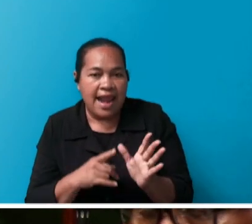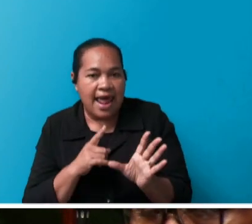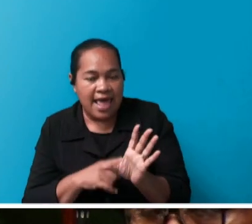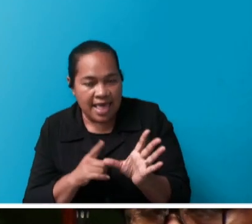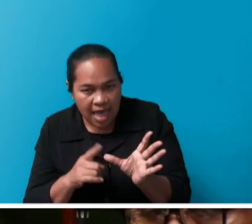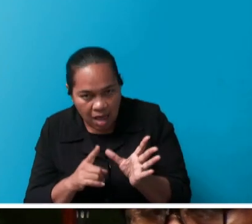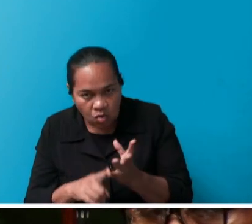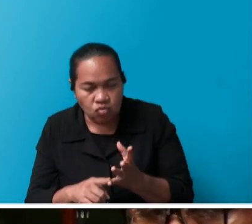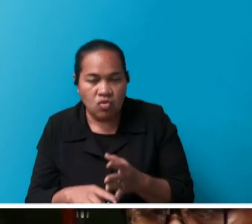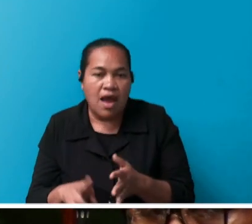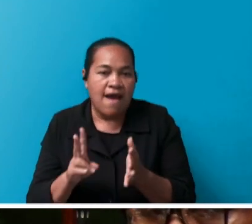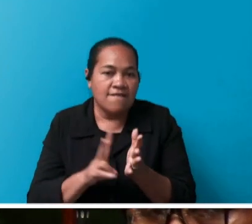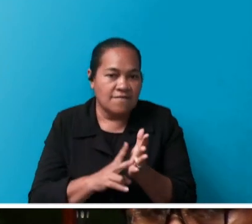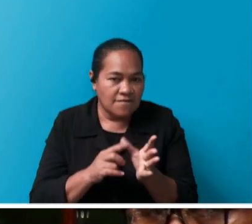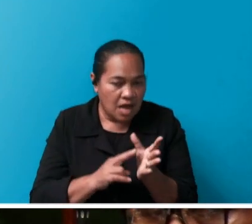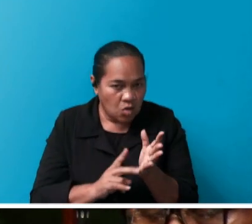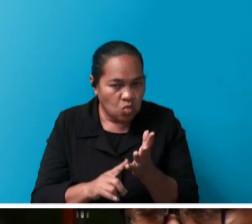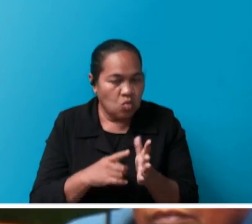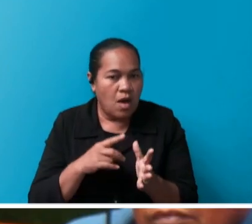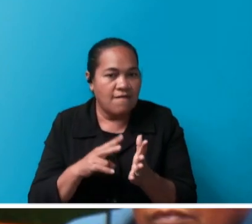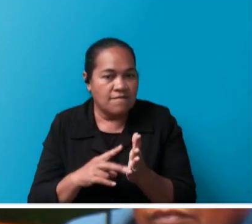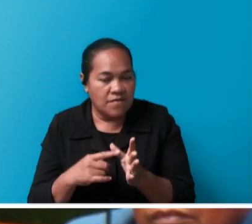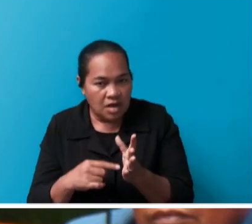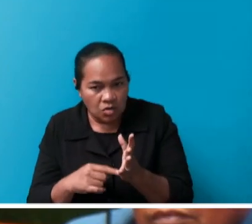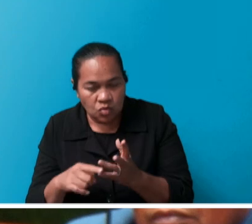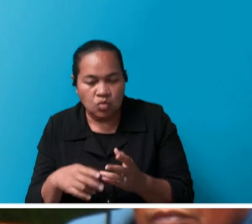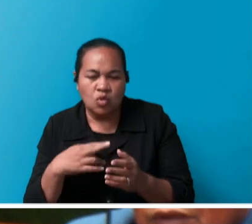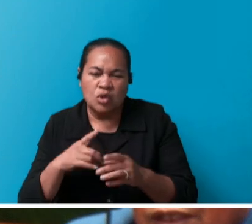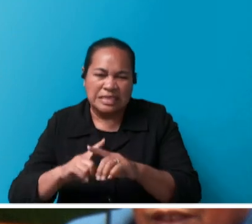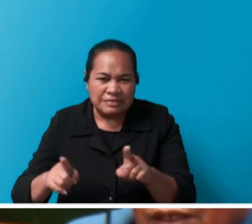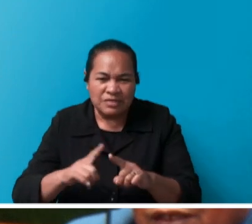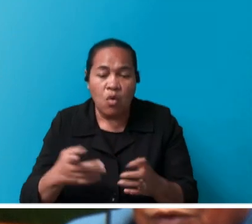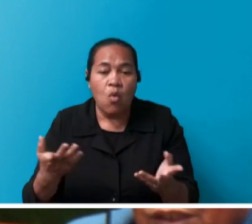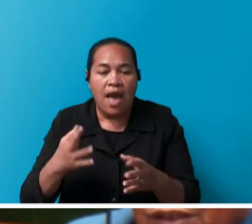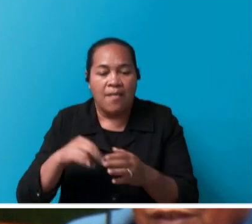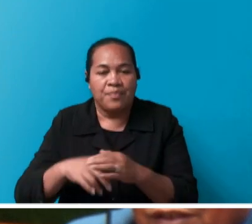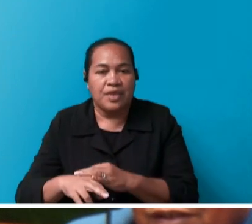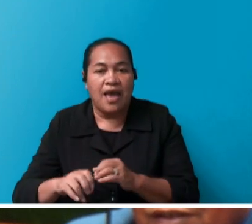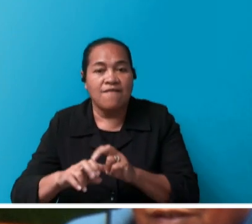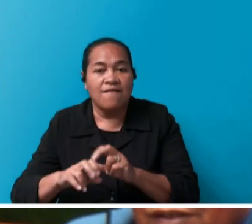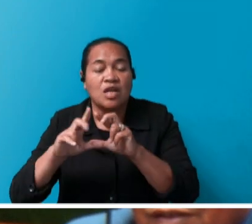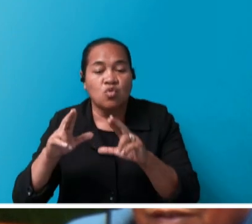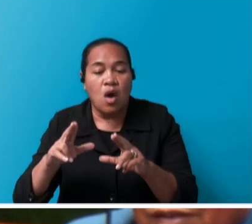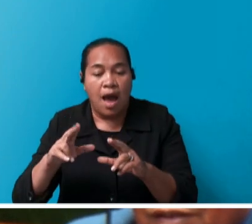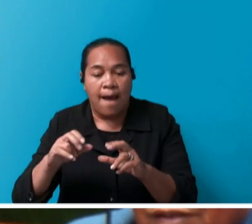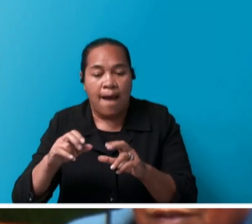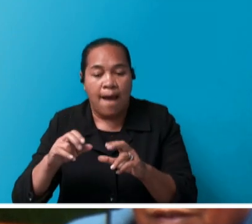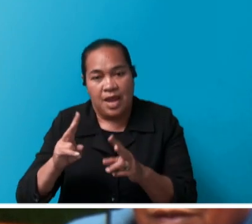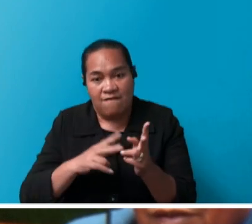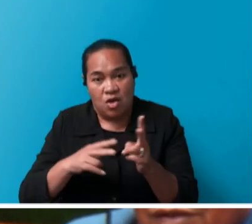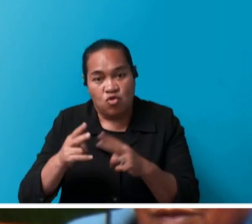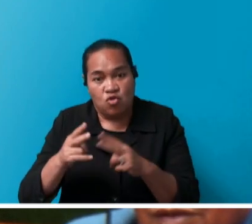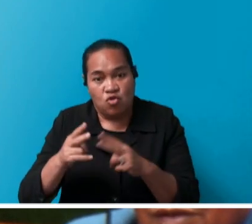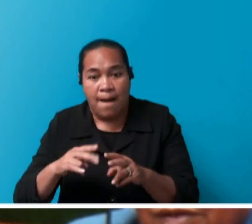Lomoloma Hospital, Molebu Nursing Station on Vanombalabu Islands. On the Western